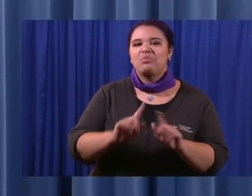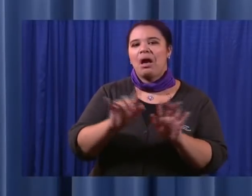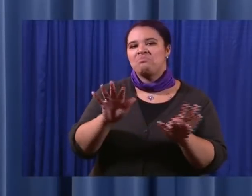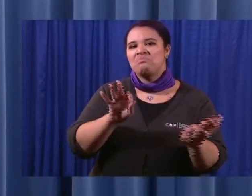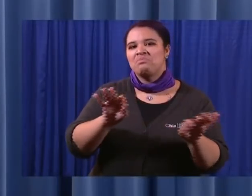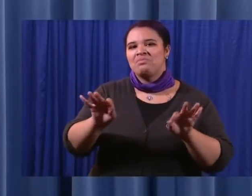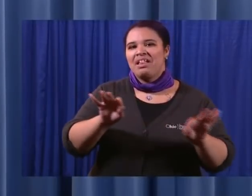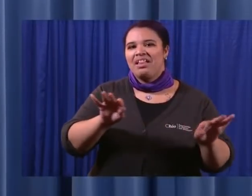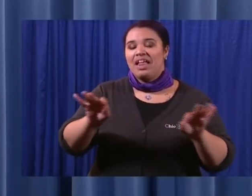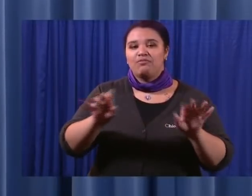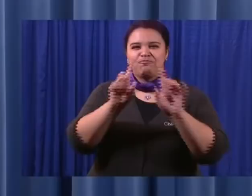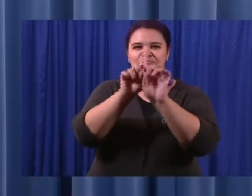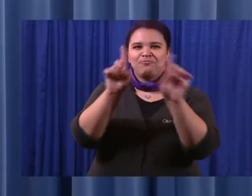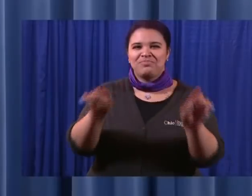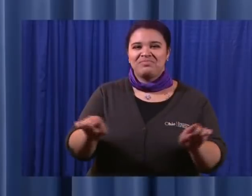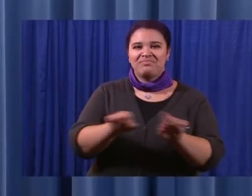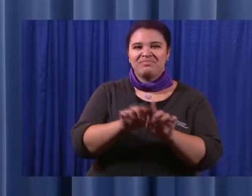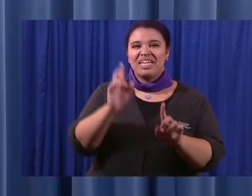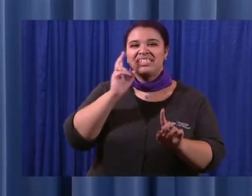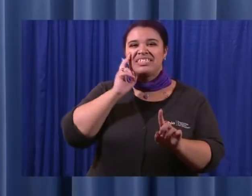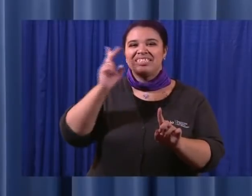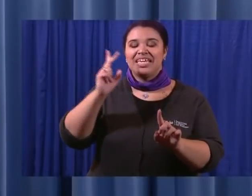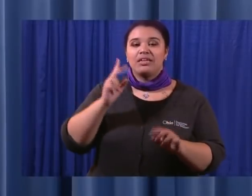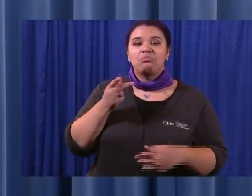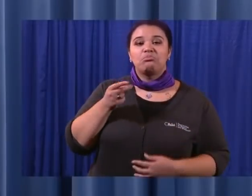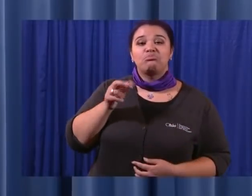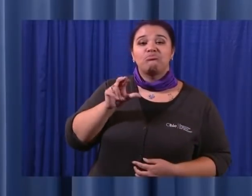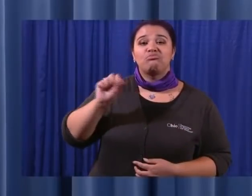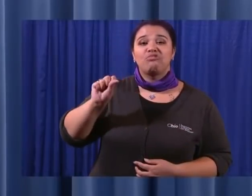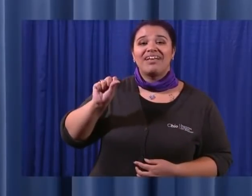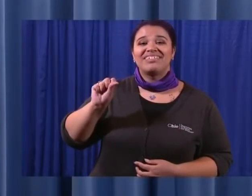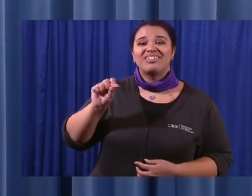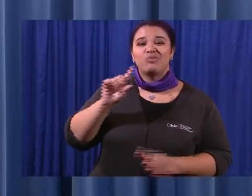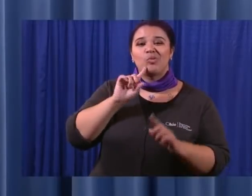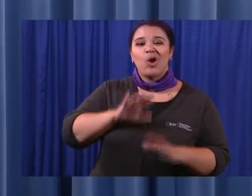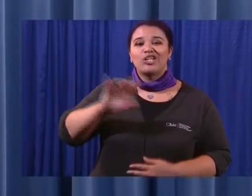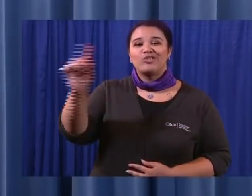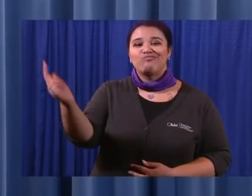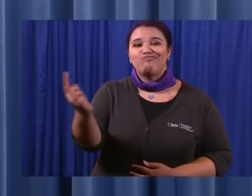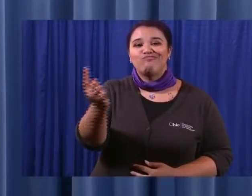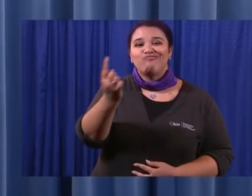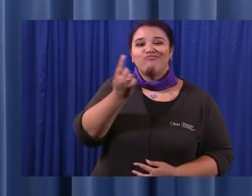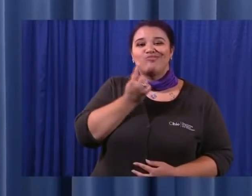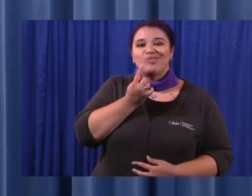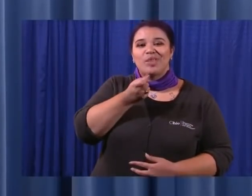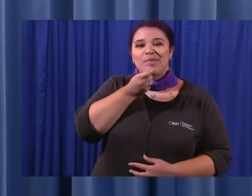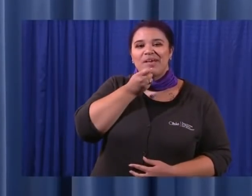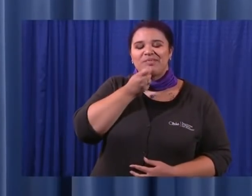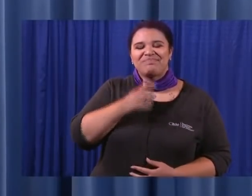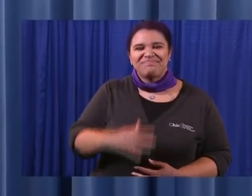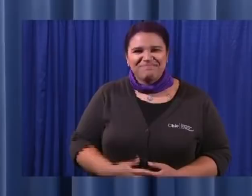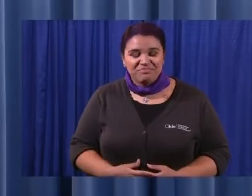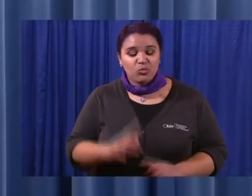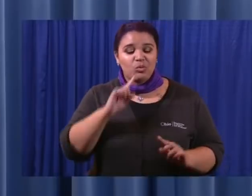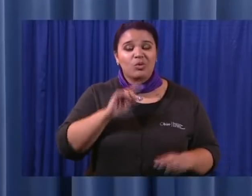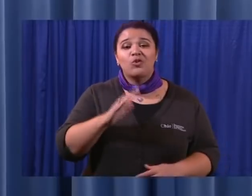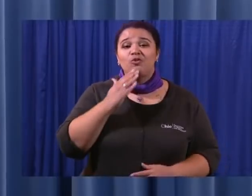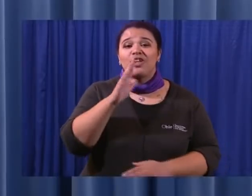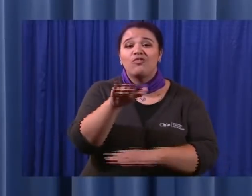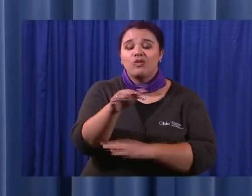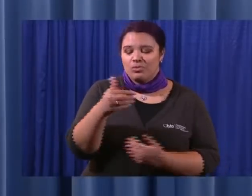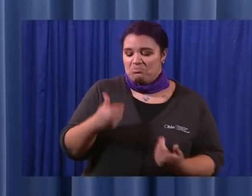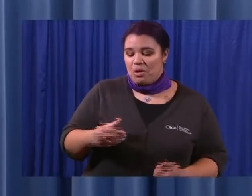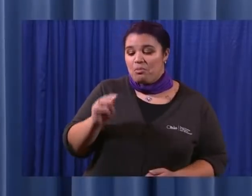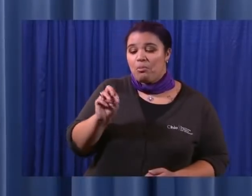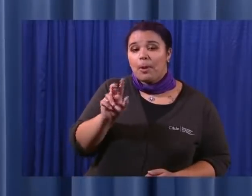member of the press corps start moving towards the microphone. Good afternoon, Governor. Marty Schladen, Ohio Capital